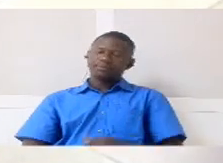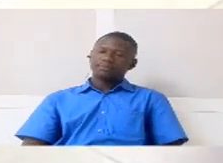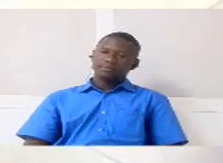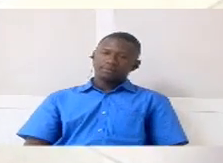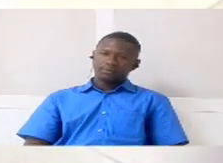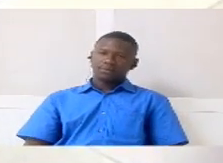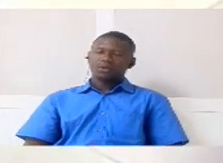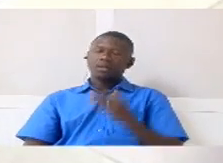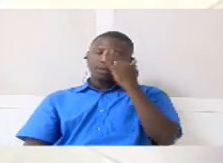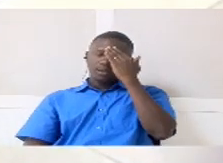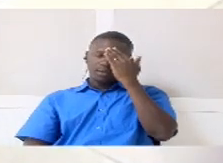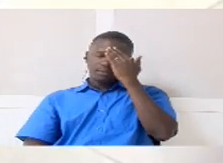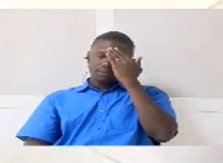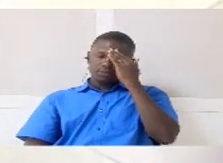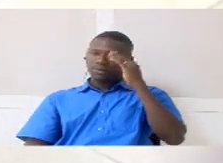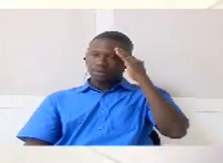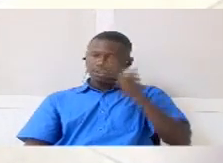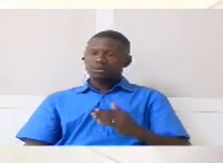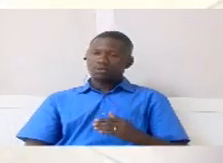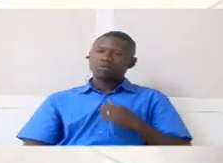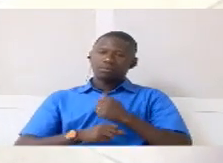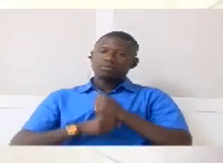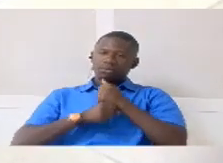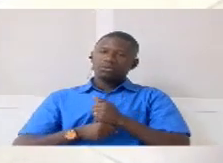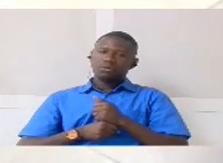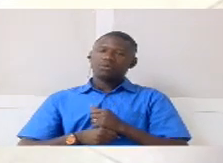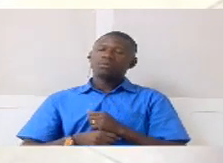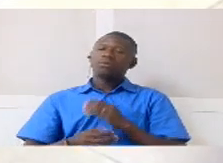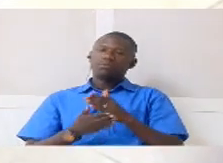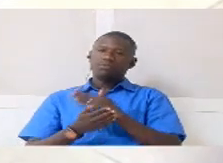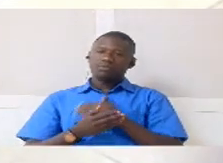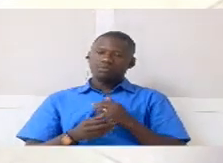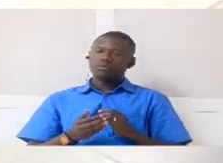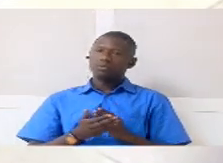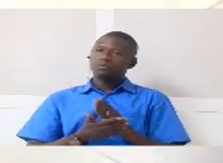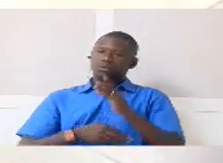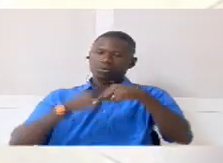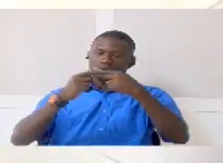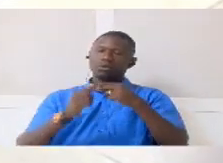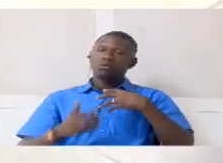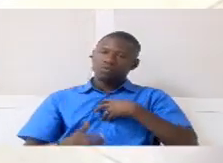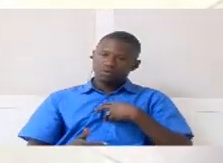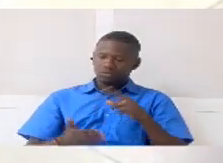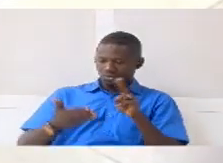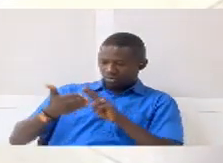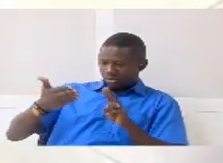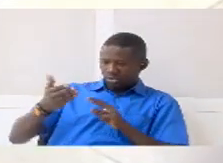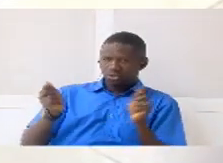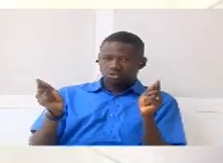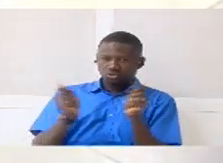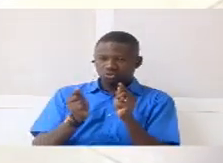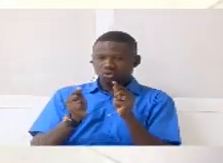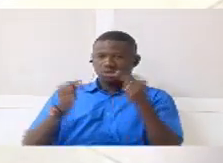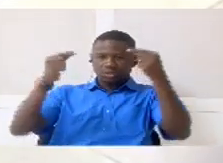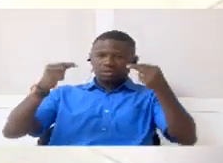Amen. Thank you, Bishop. Before we continue, I will read a short statement on behalf